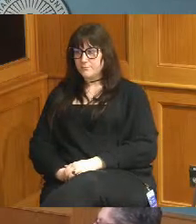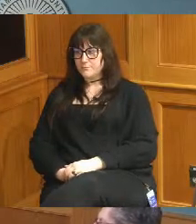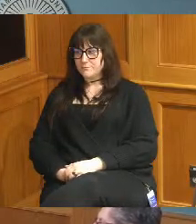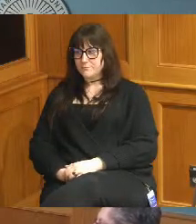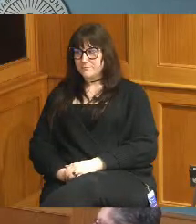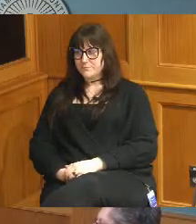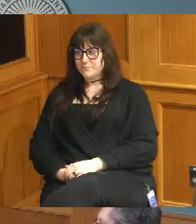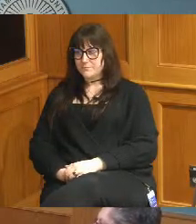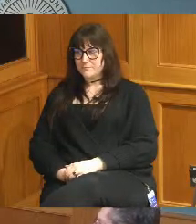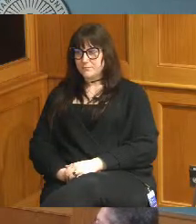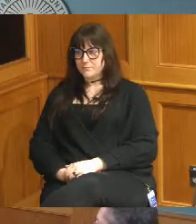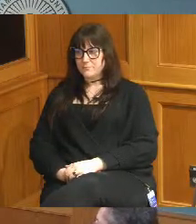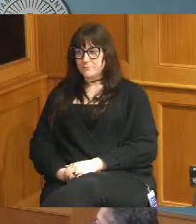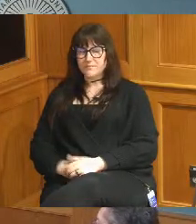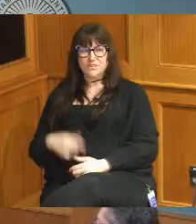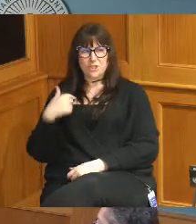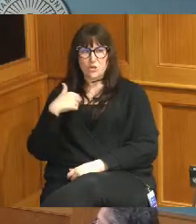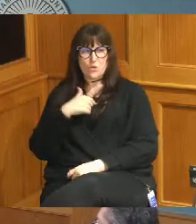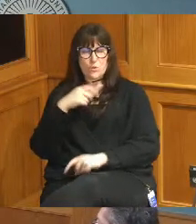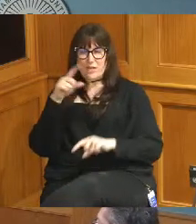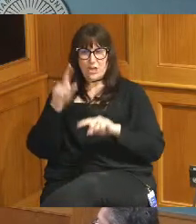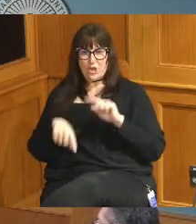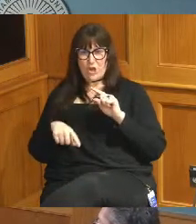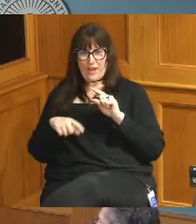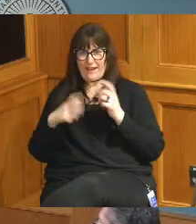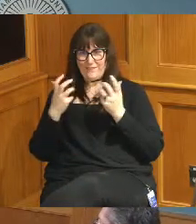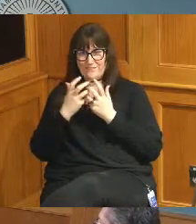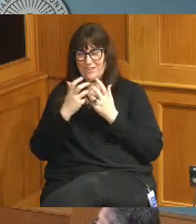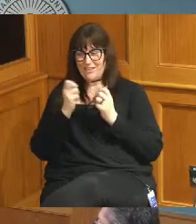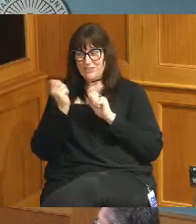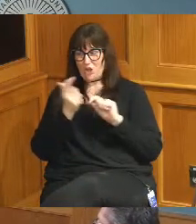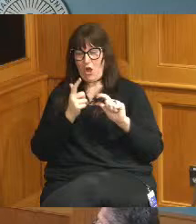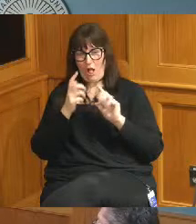We couldn't fit all this on one proclamation, but I do want to